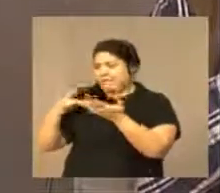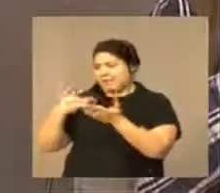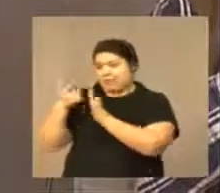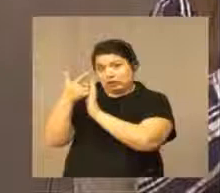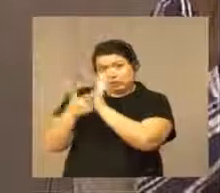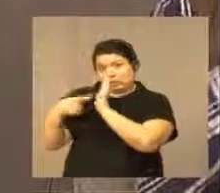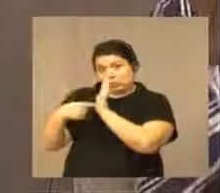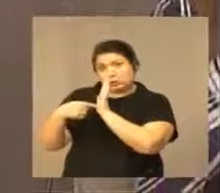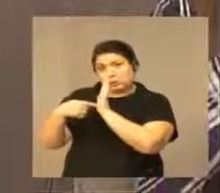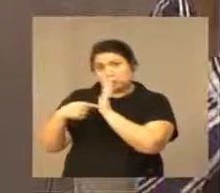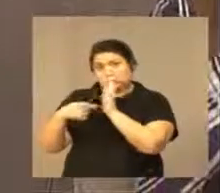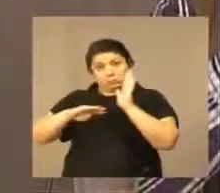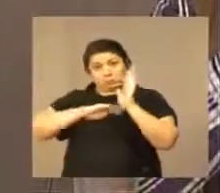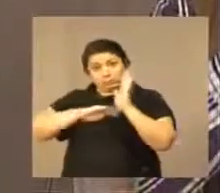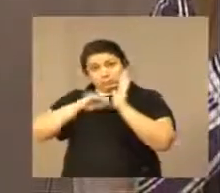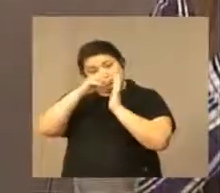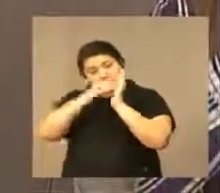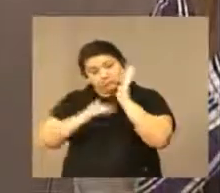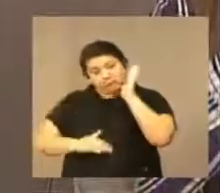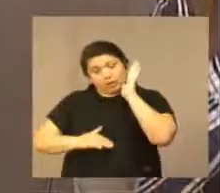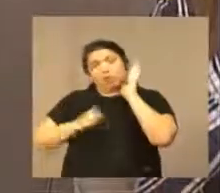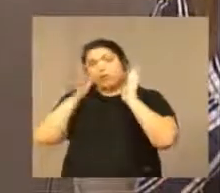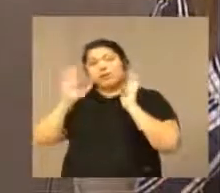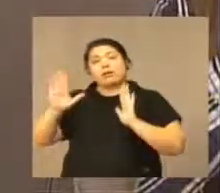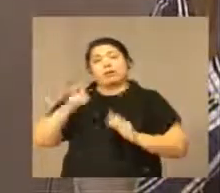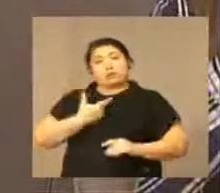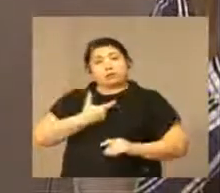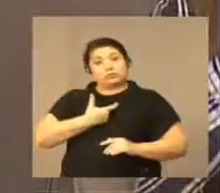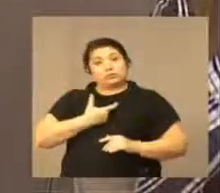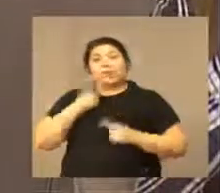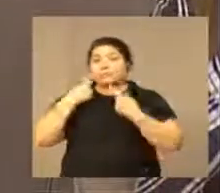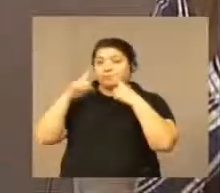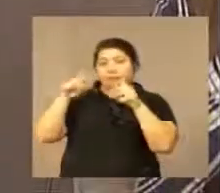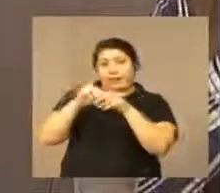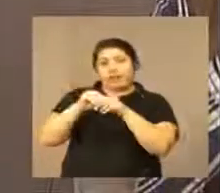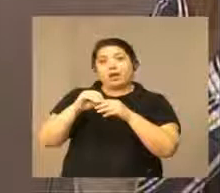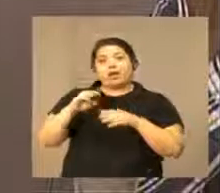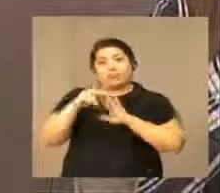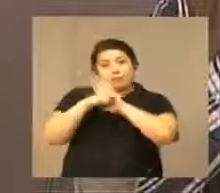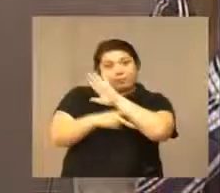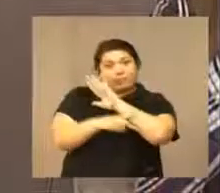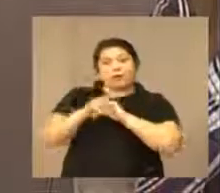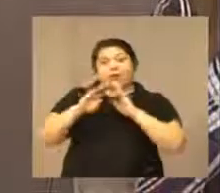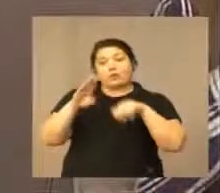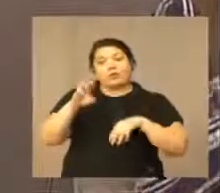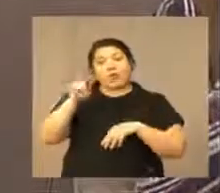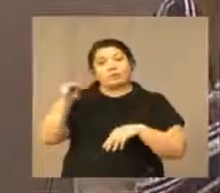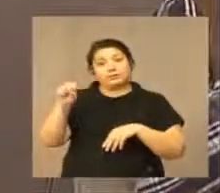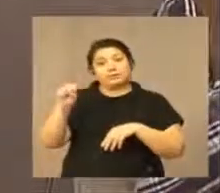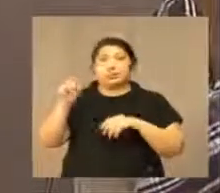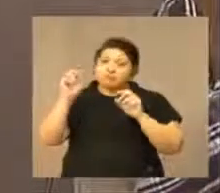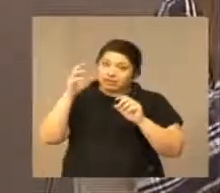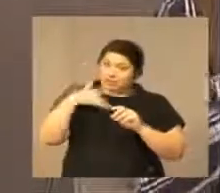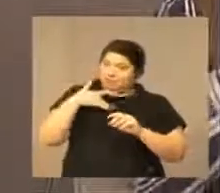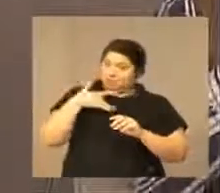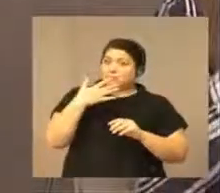said, we're looking at the minister introducing the legislation in the House of Commons in late 2017 or